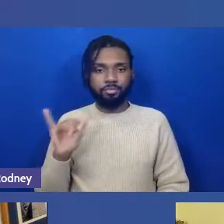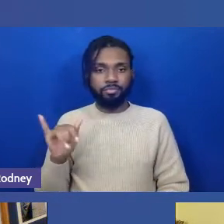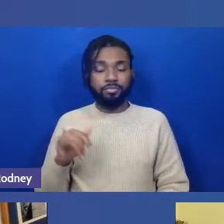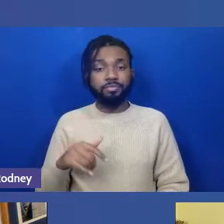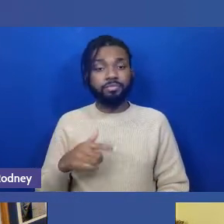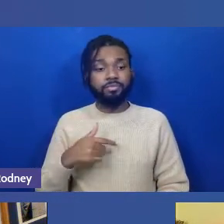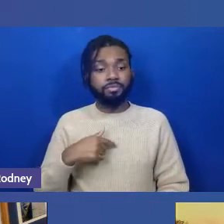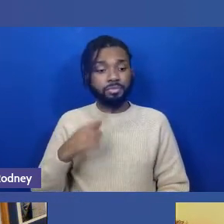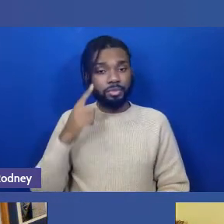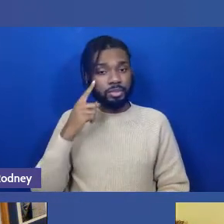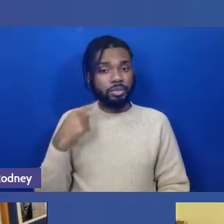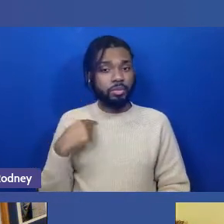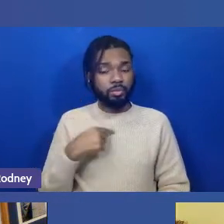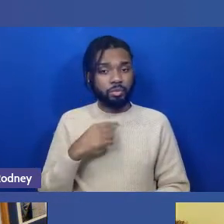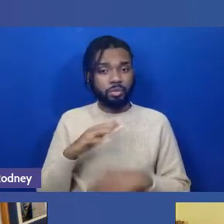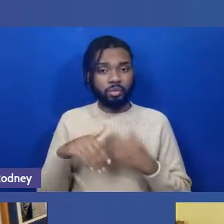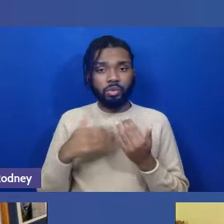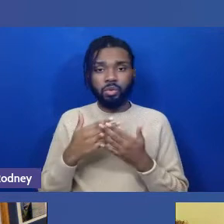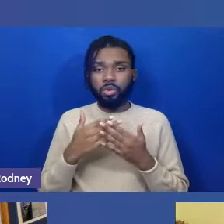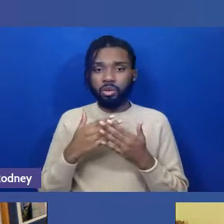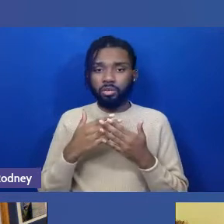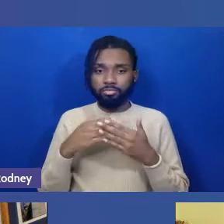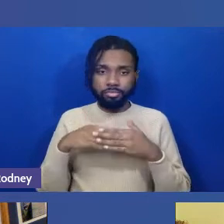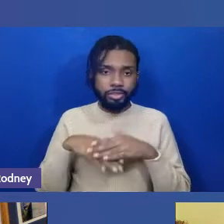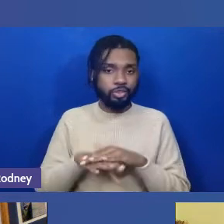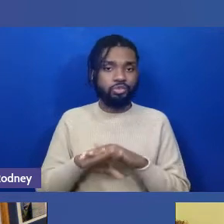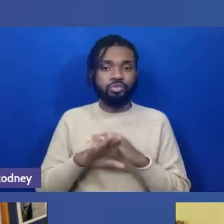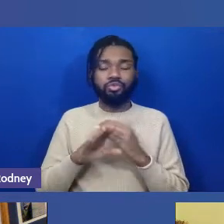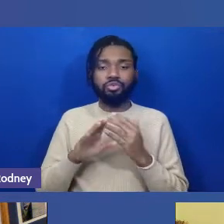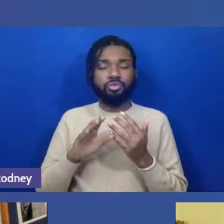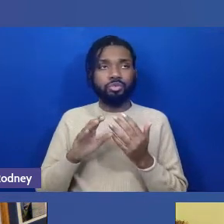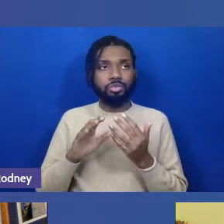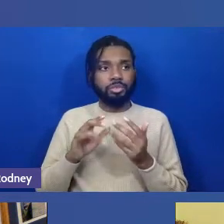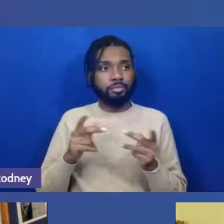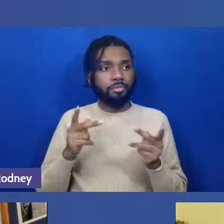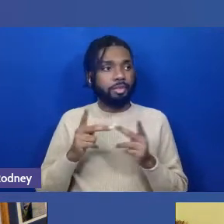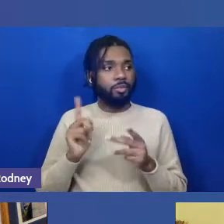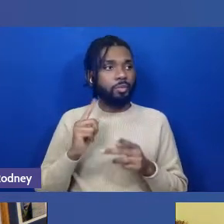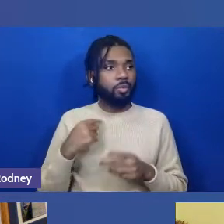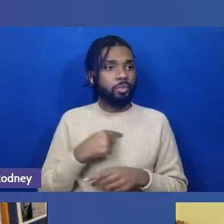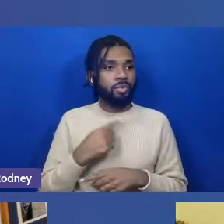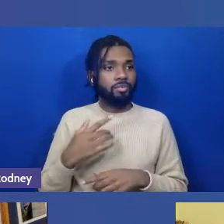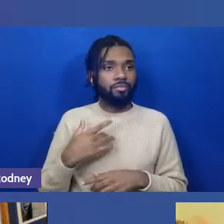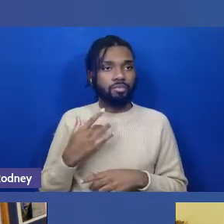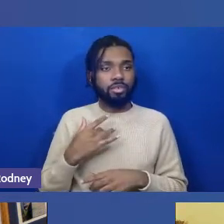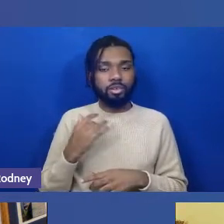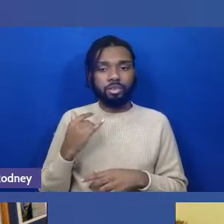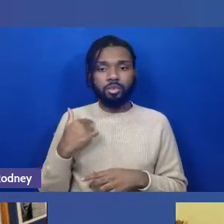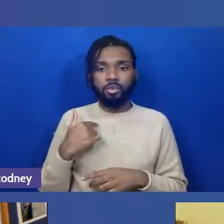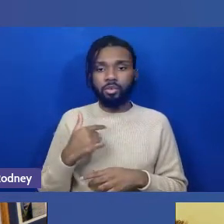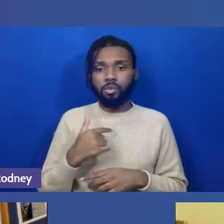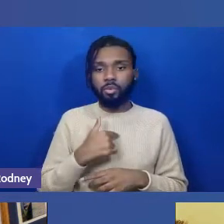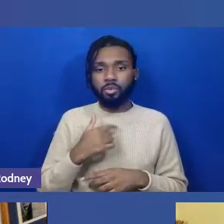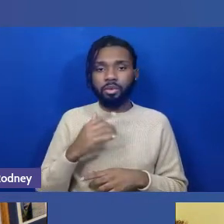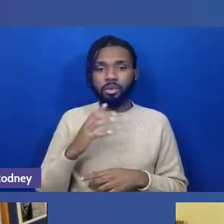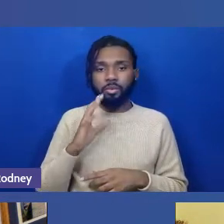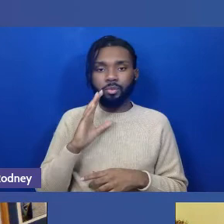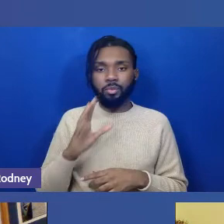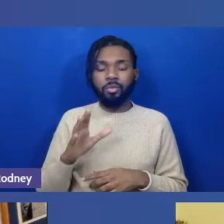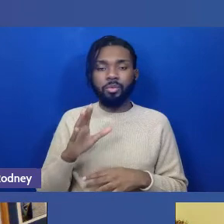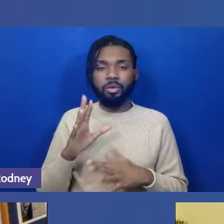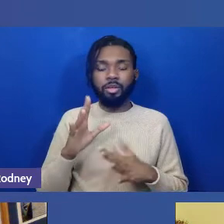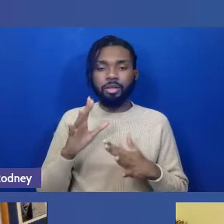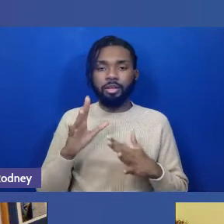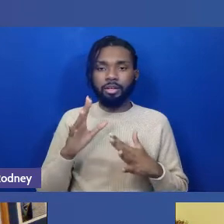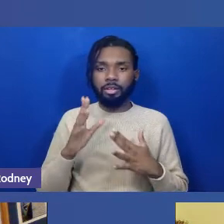I think we all enter into a situation where we're constantly feeling like we're going to step over some